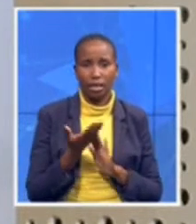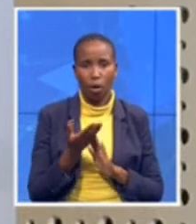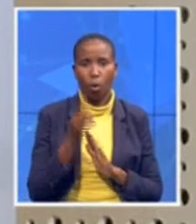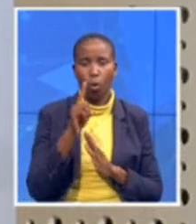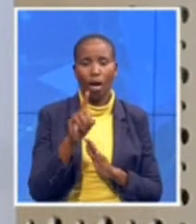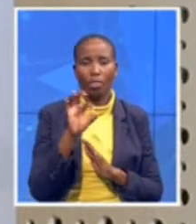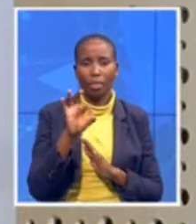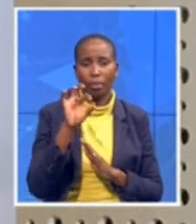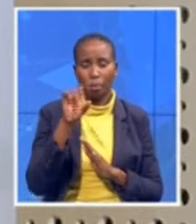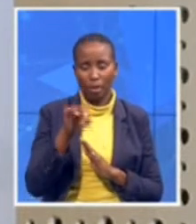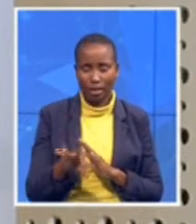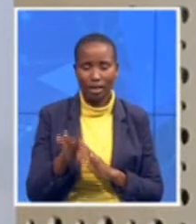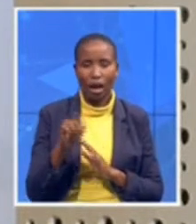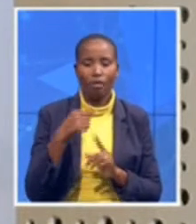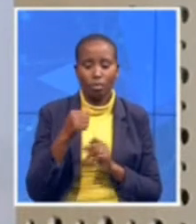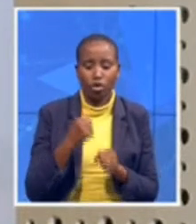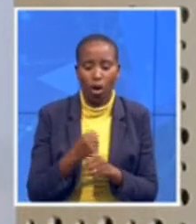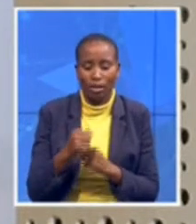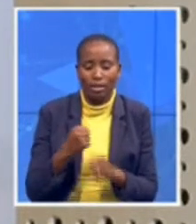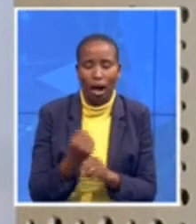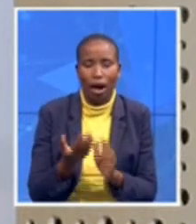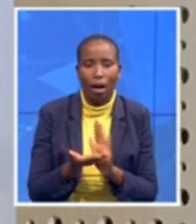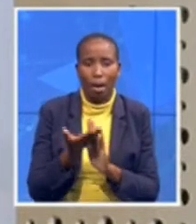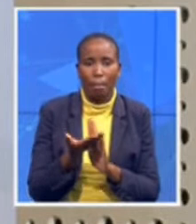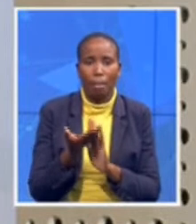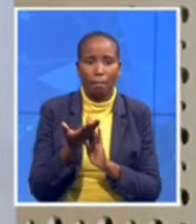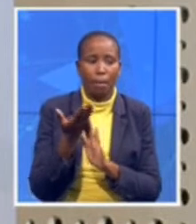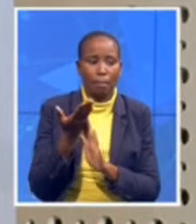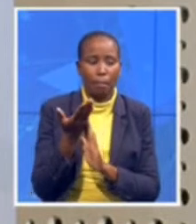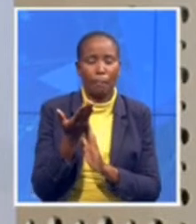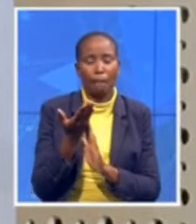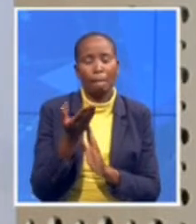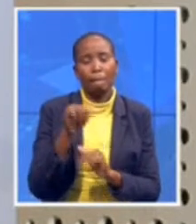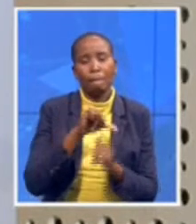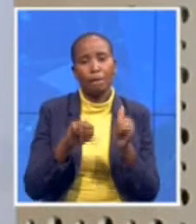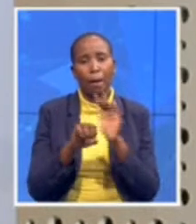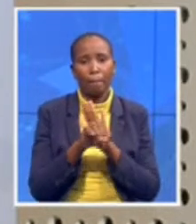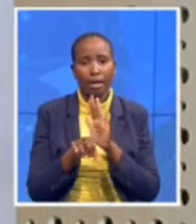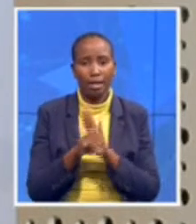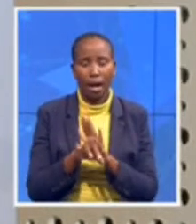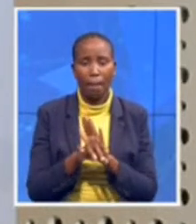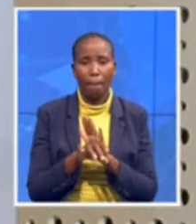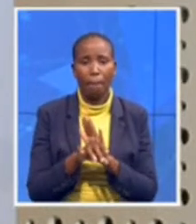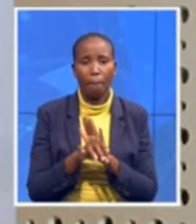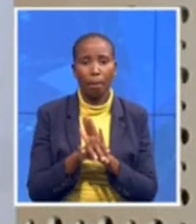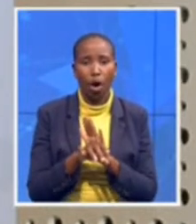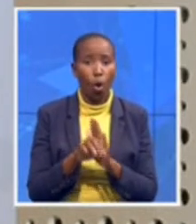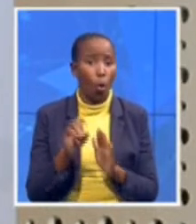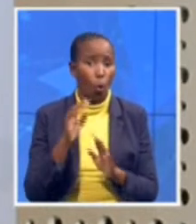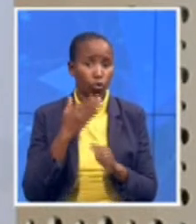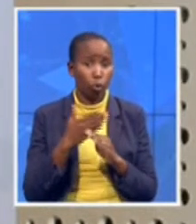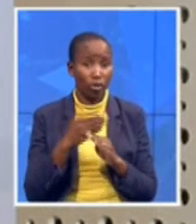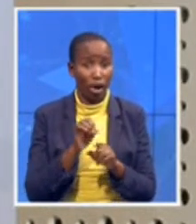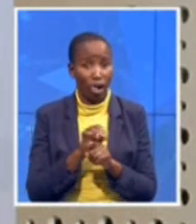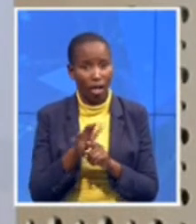and social media penetration at 37%, which is an increase of 19% year on